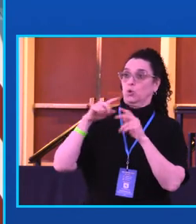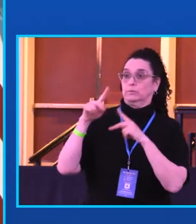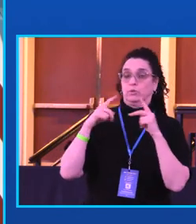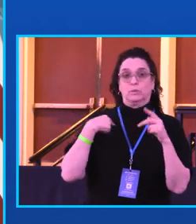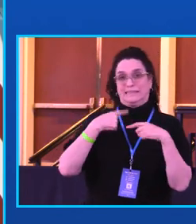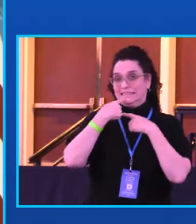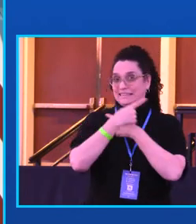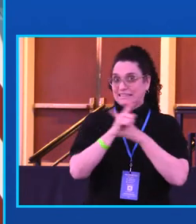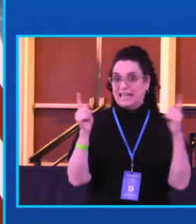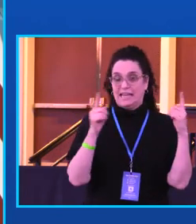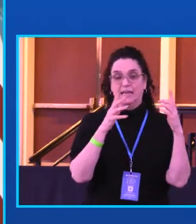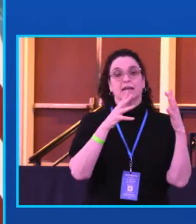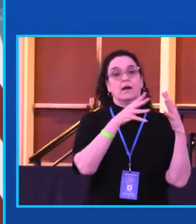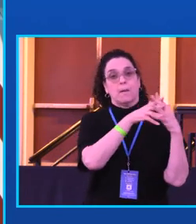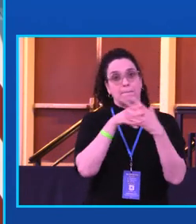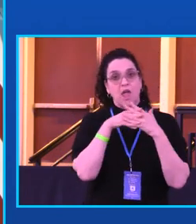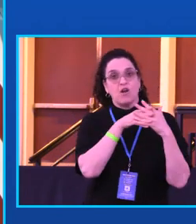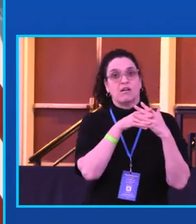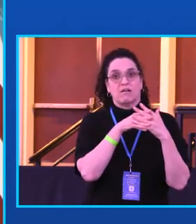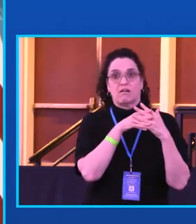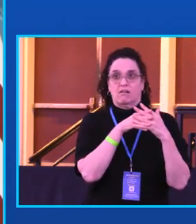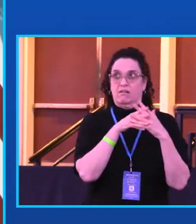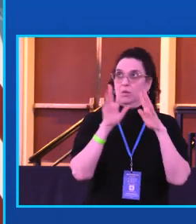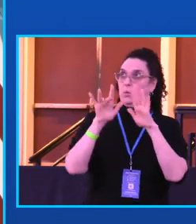a beacon, it is a model,